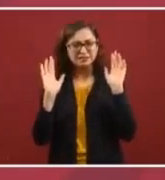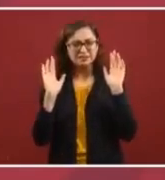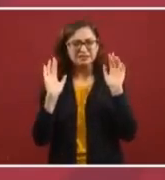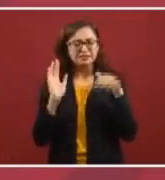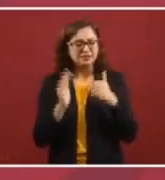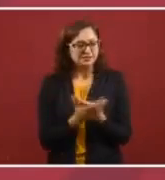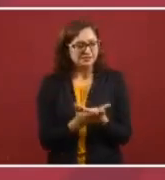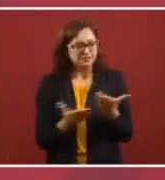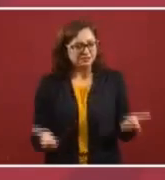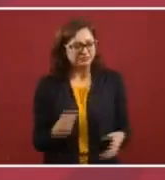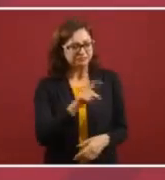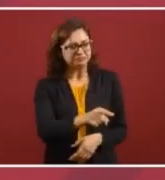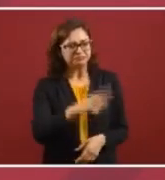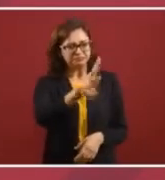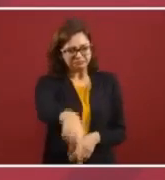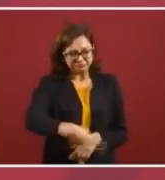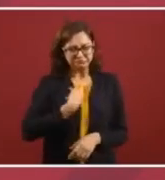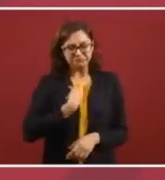asking me about this,